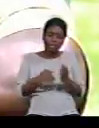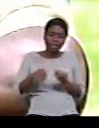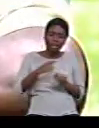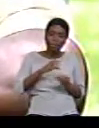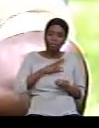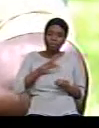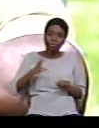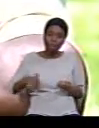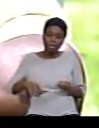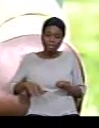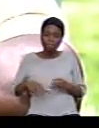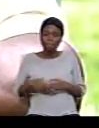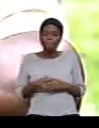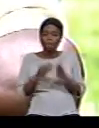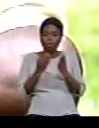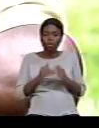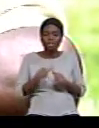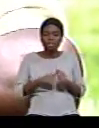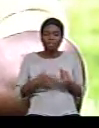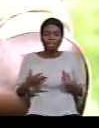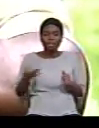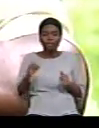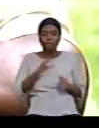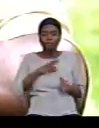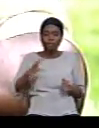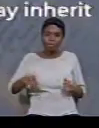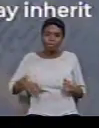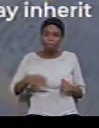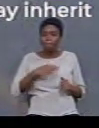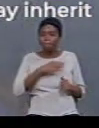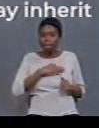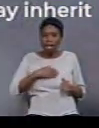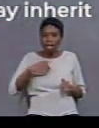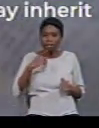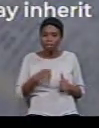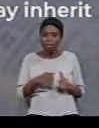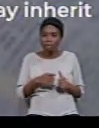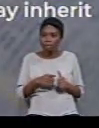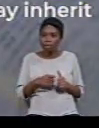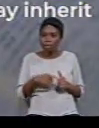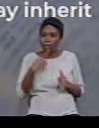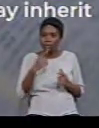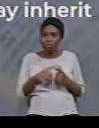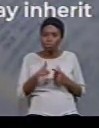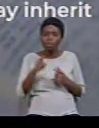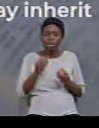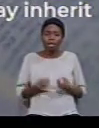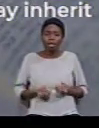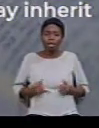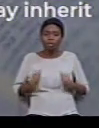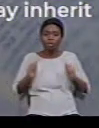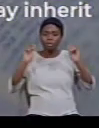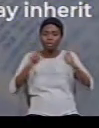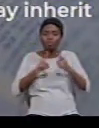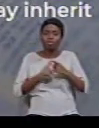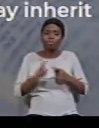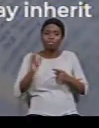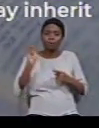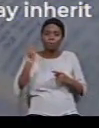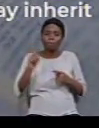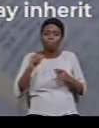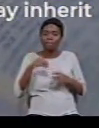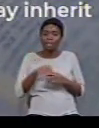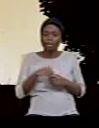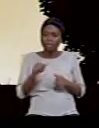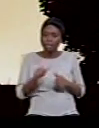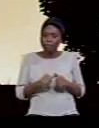everything of Christ. And then we're told, and he kneeled to him. He submitted to him. He kneeled, he knelt